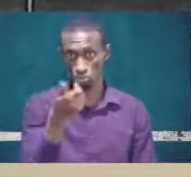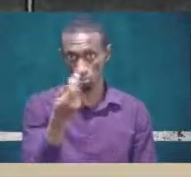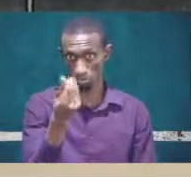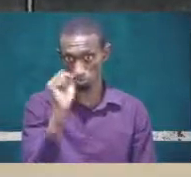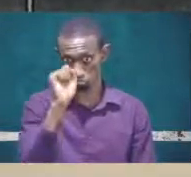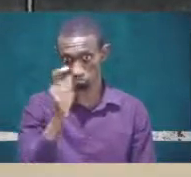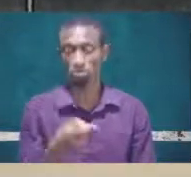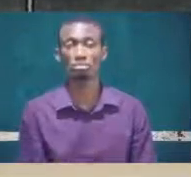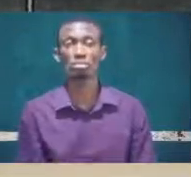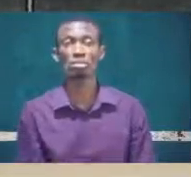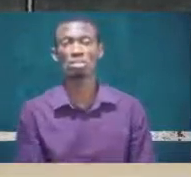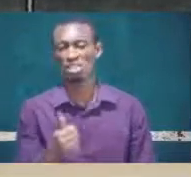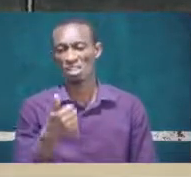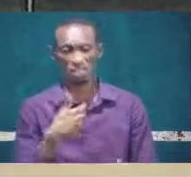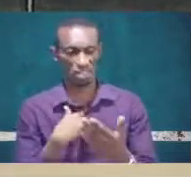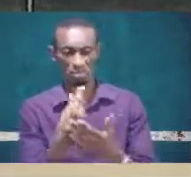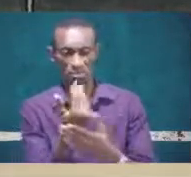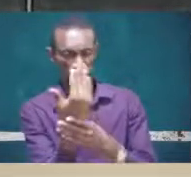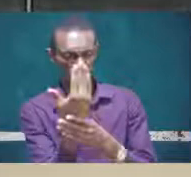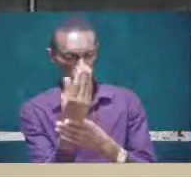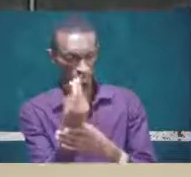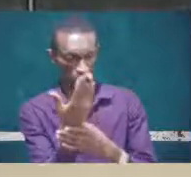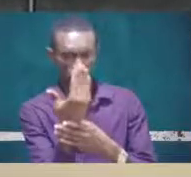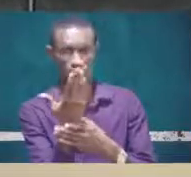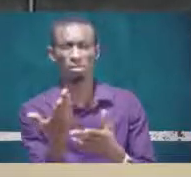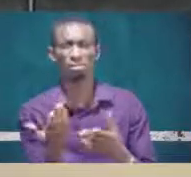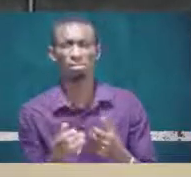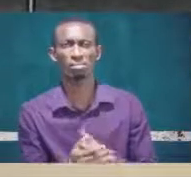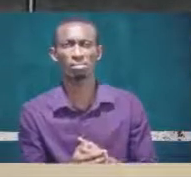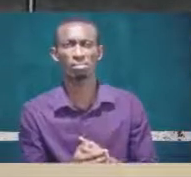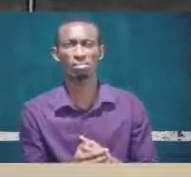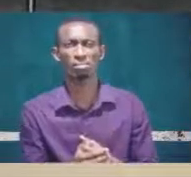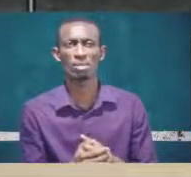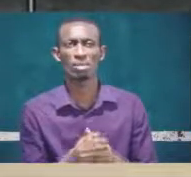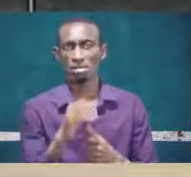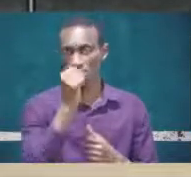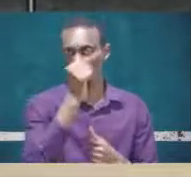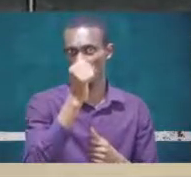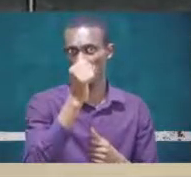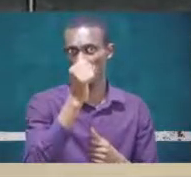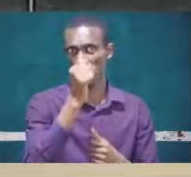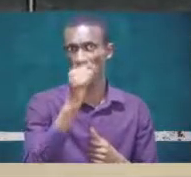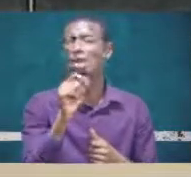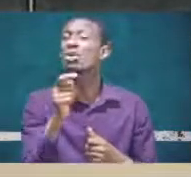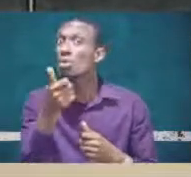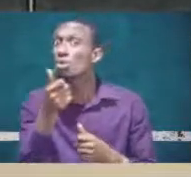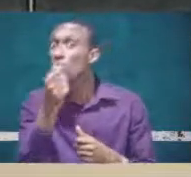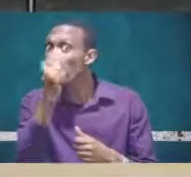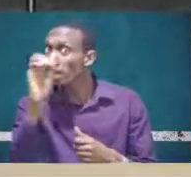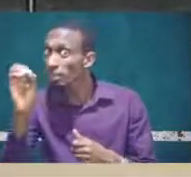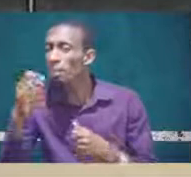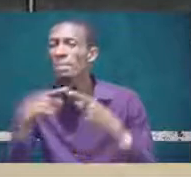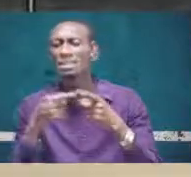francs. And I have a note. I have a note of 5,000. I have a note